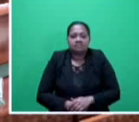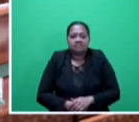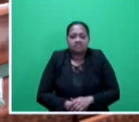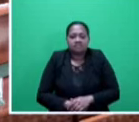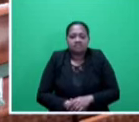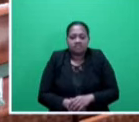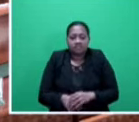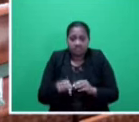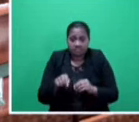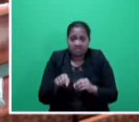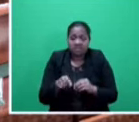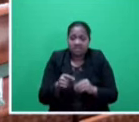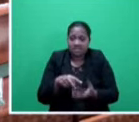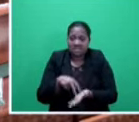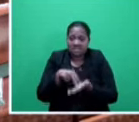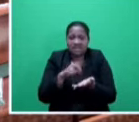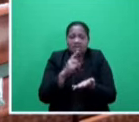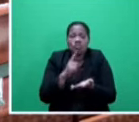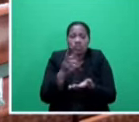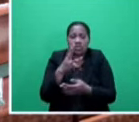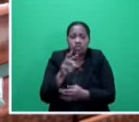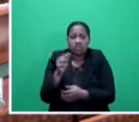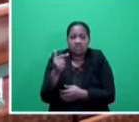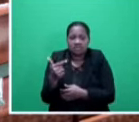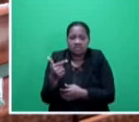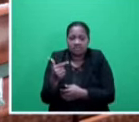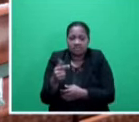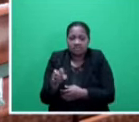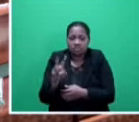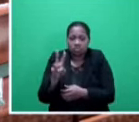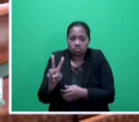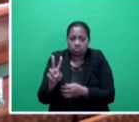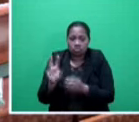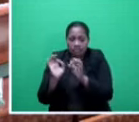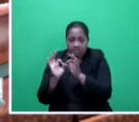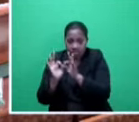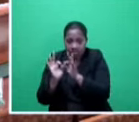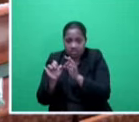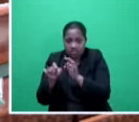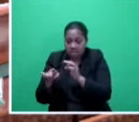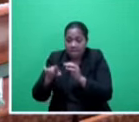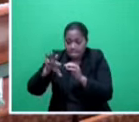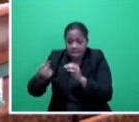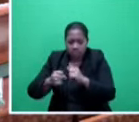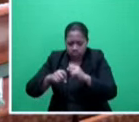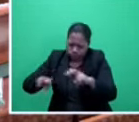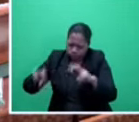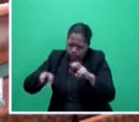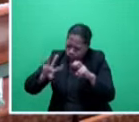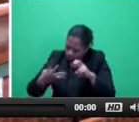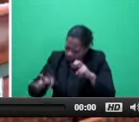Pursuant to Standing Orders 37(2)(b), the Speaker must scrutinize a petition